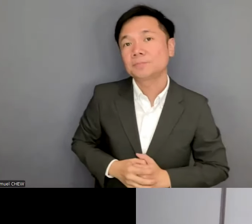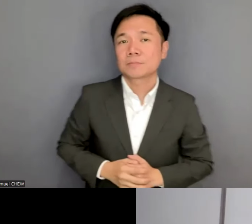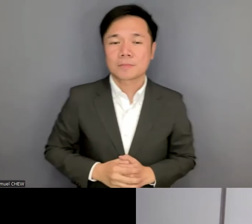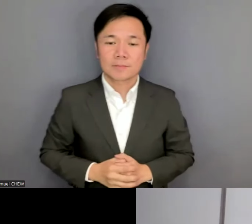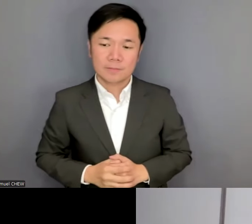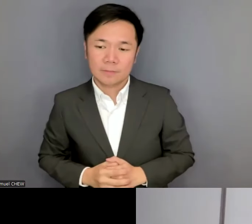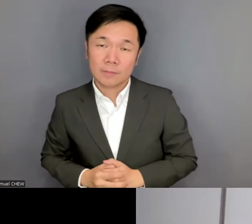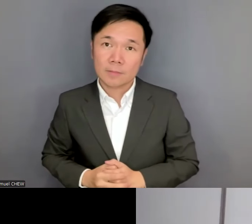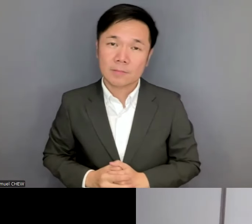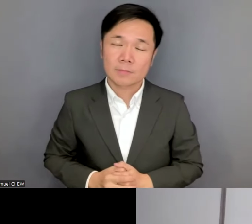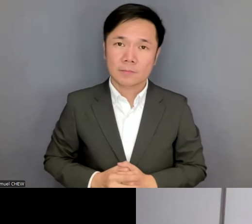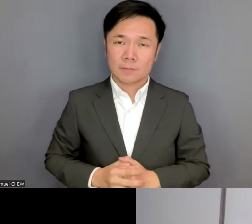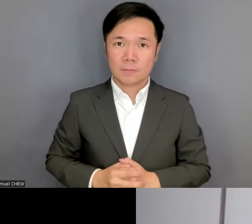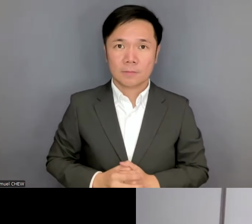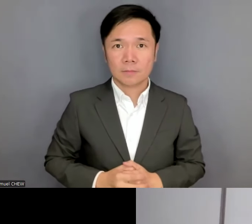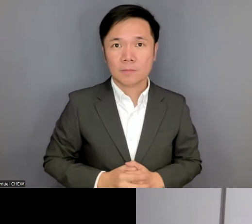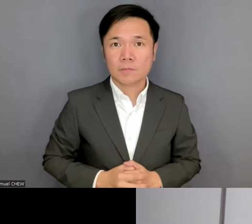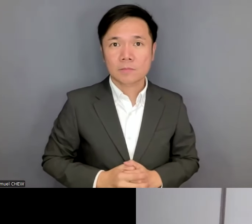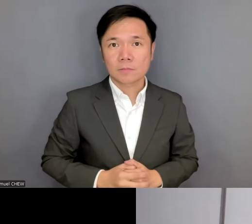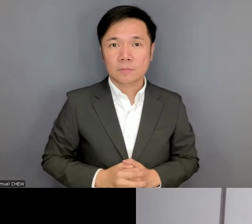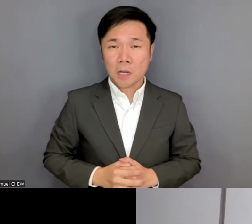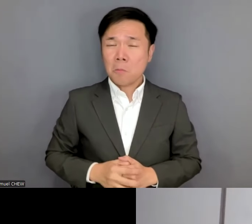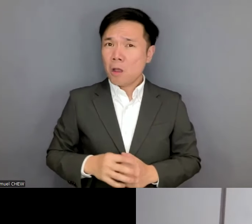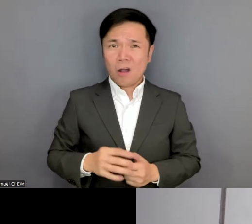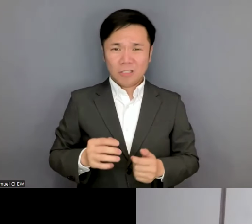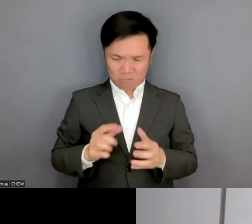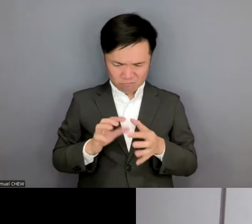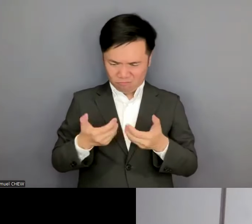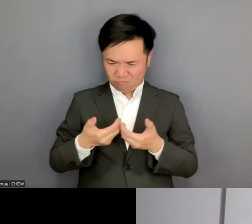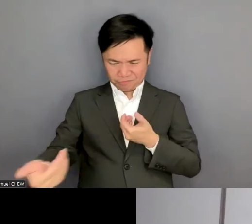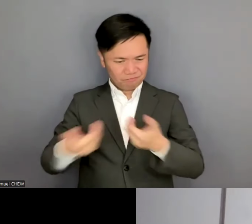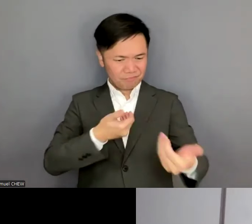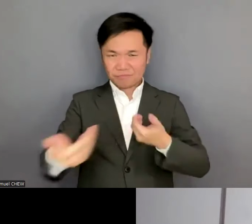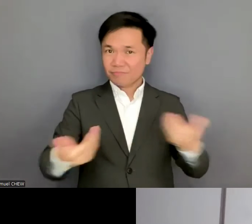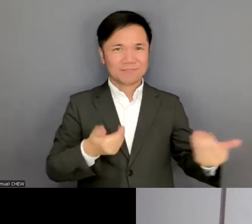We should be united in order to say what we have to say, but the representatives of